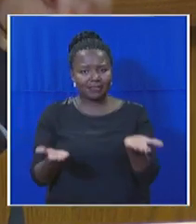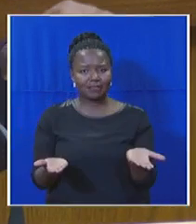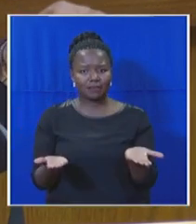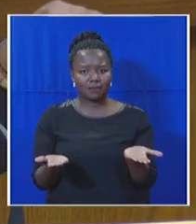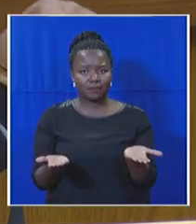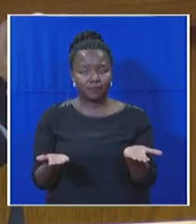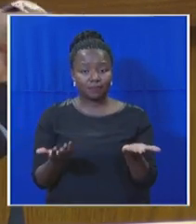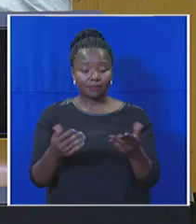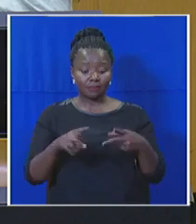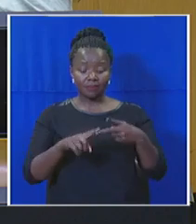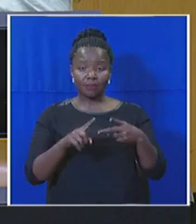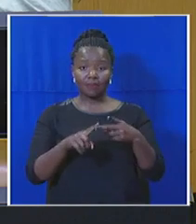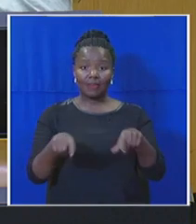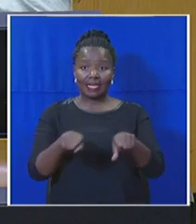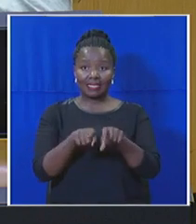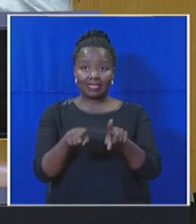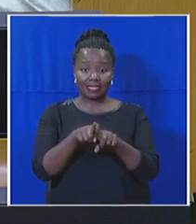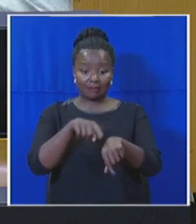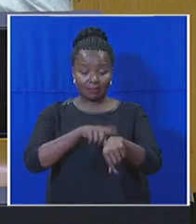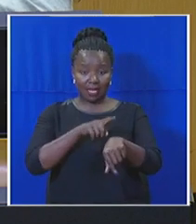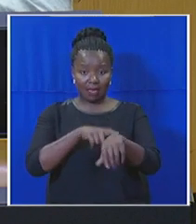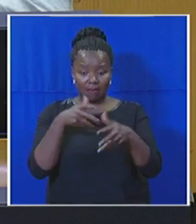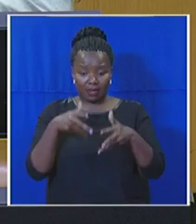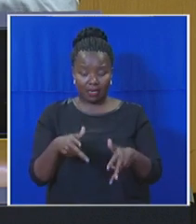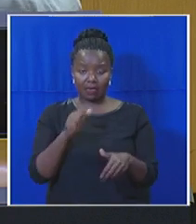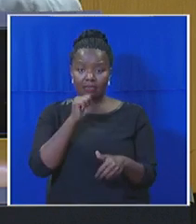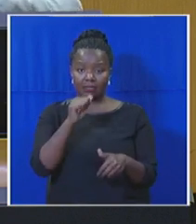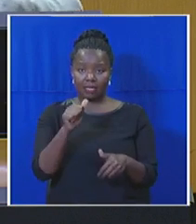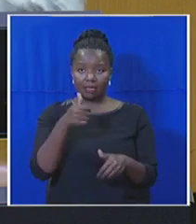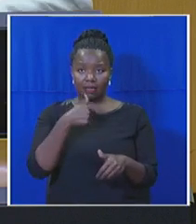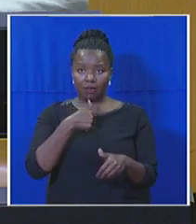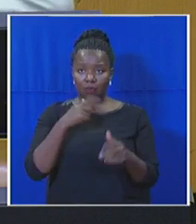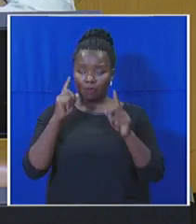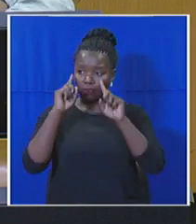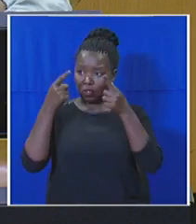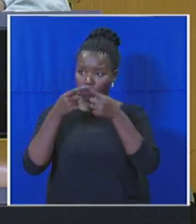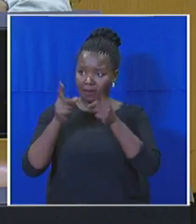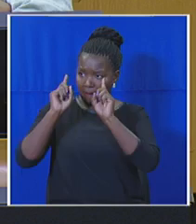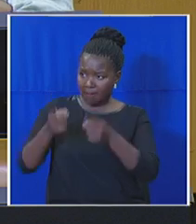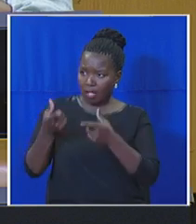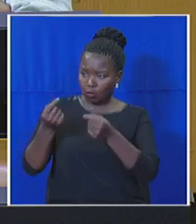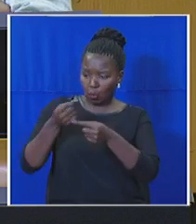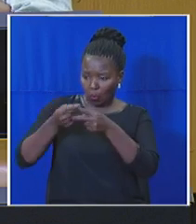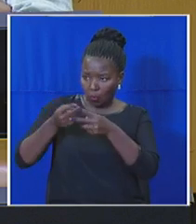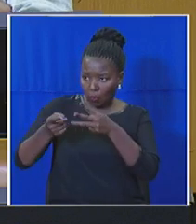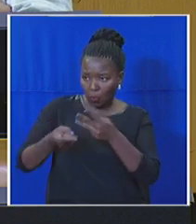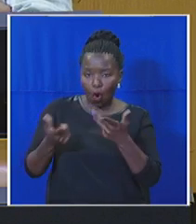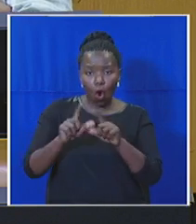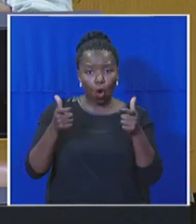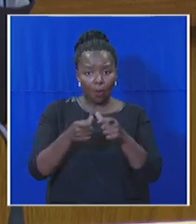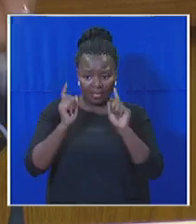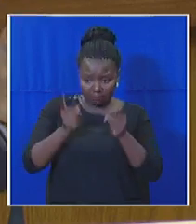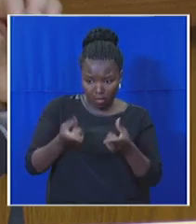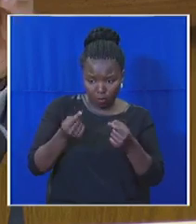That, again, without saying, giving instructions to the Commission, we will hear